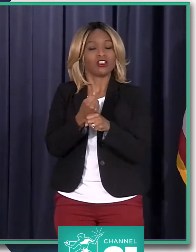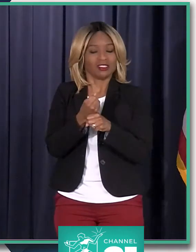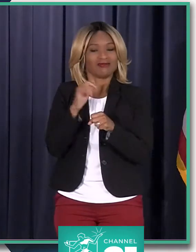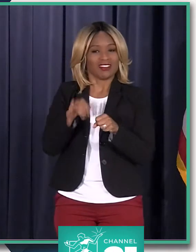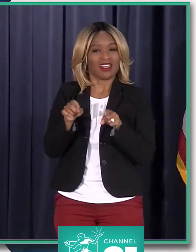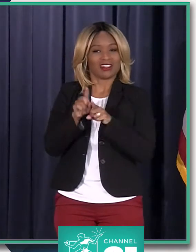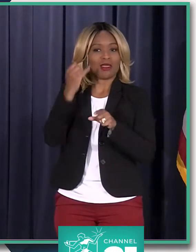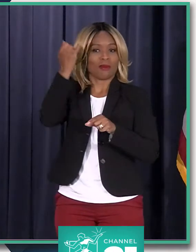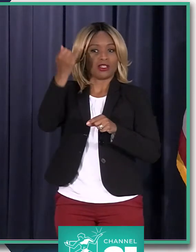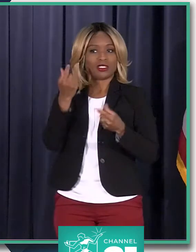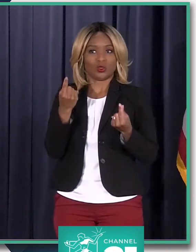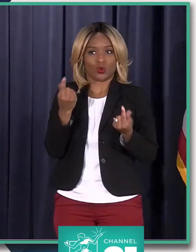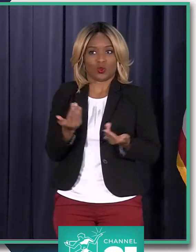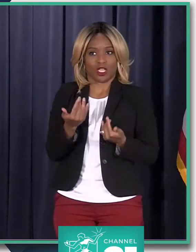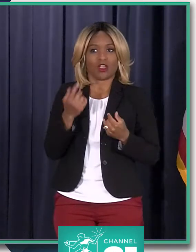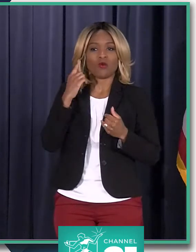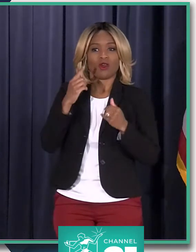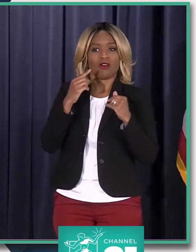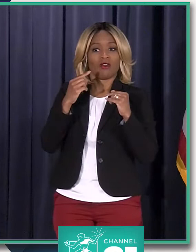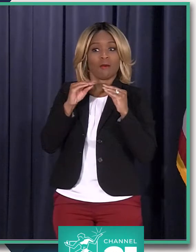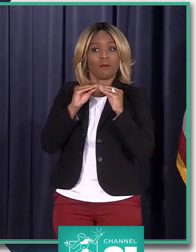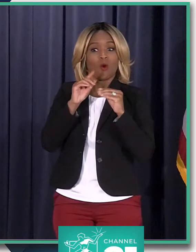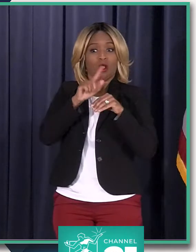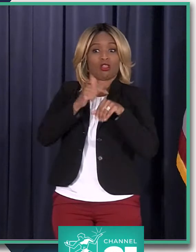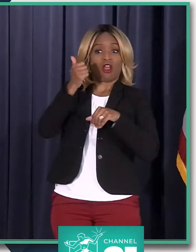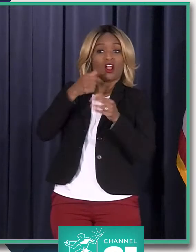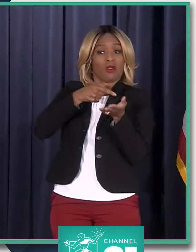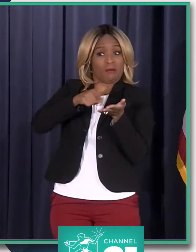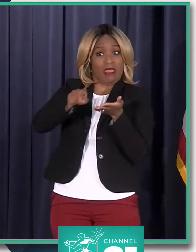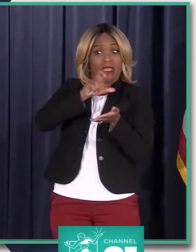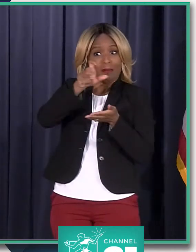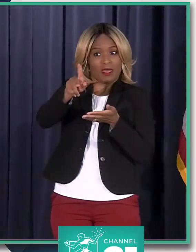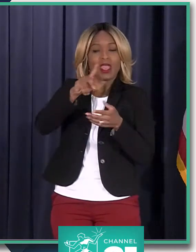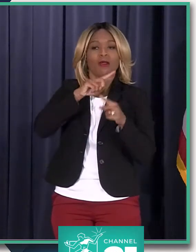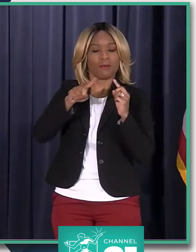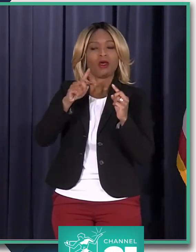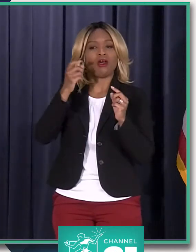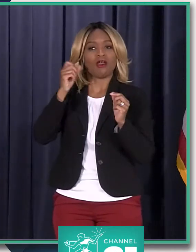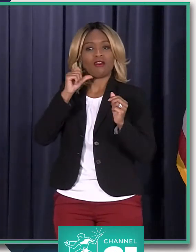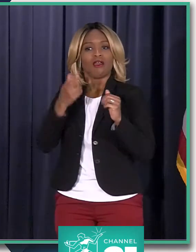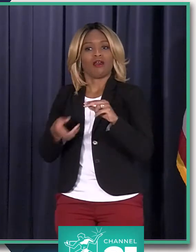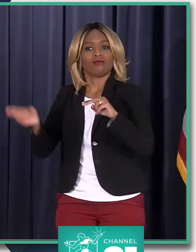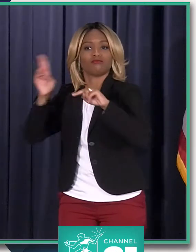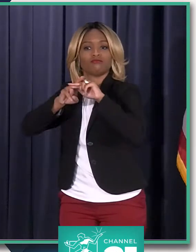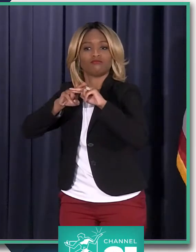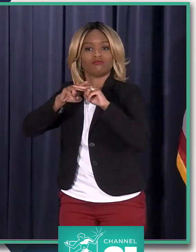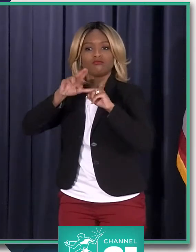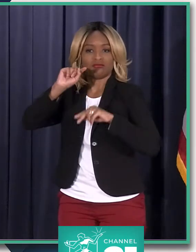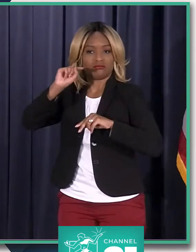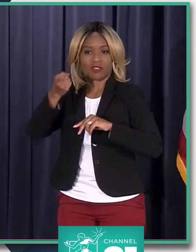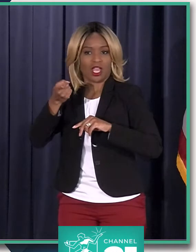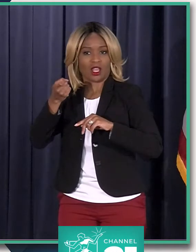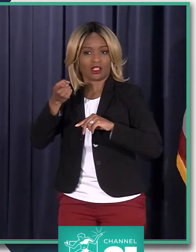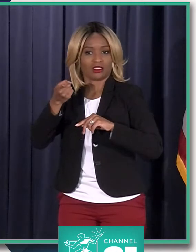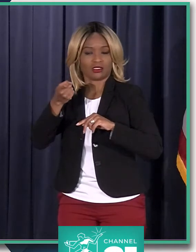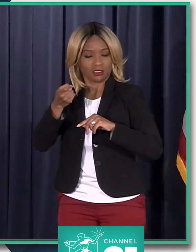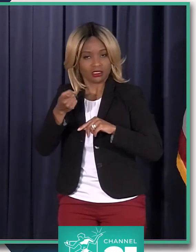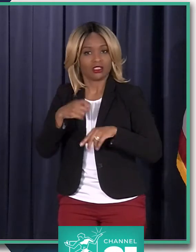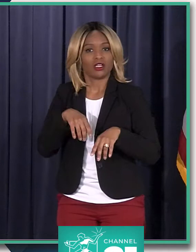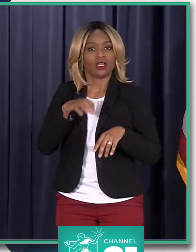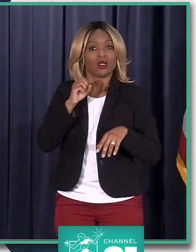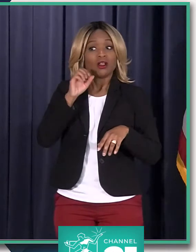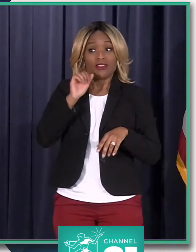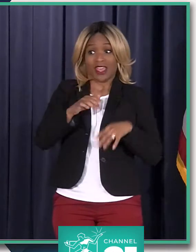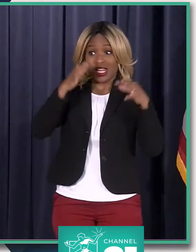over more years, but your taxes will not go up next year or the year after from where they are now. And so this is a